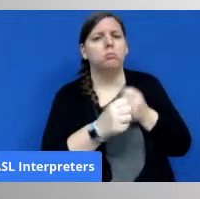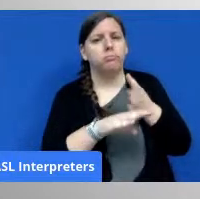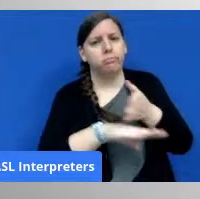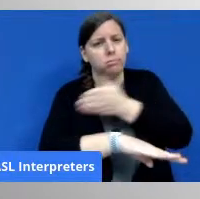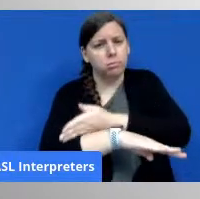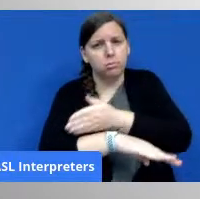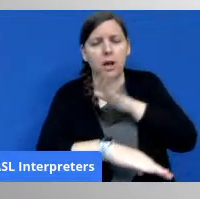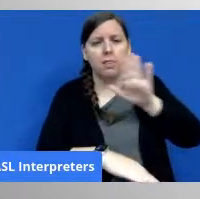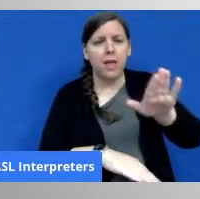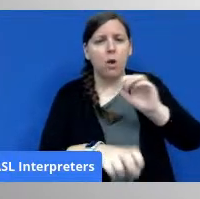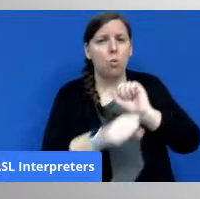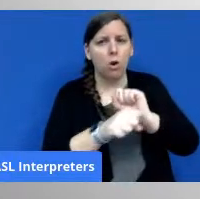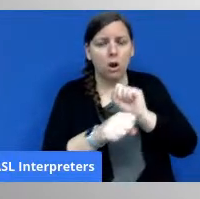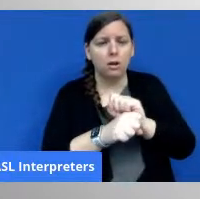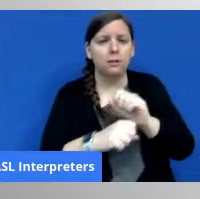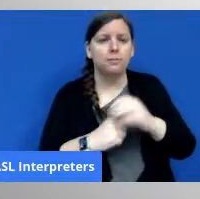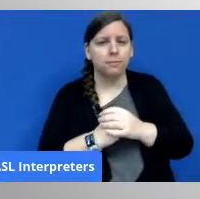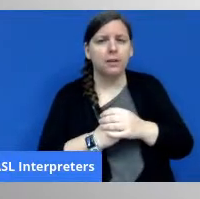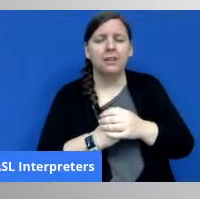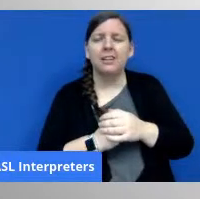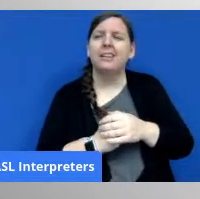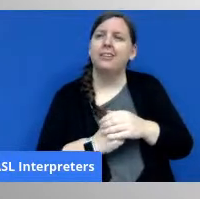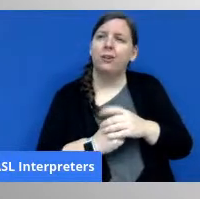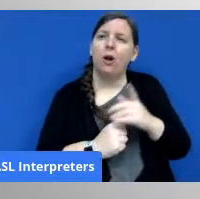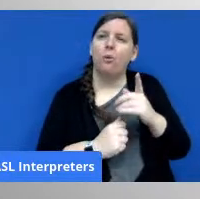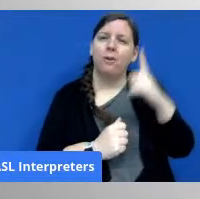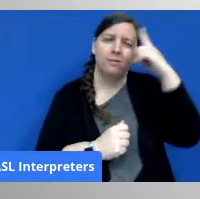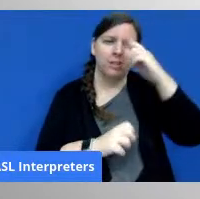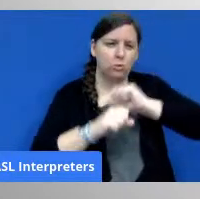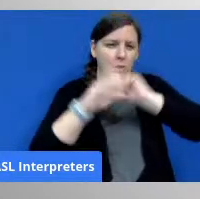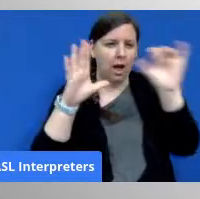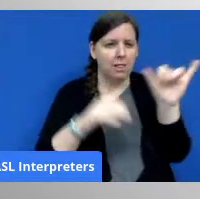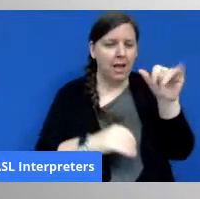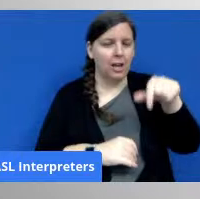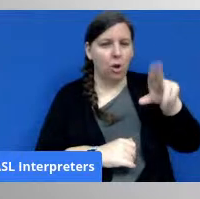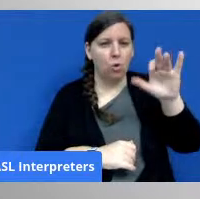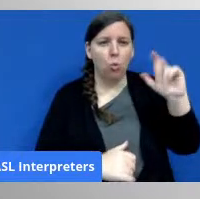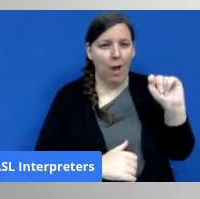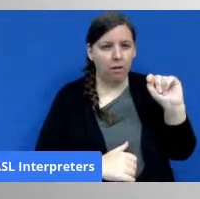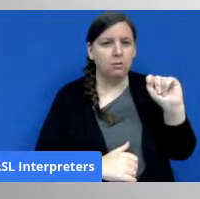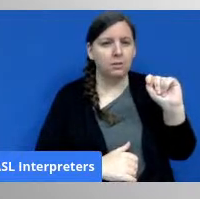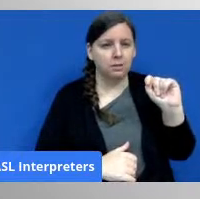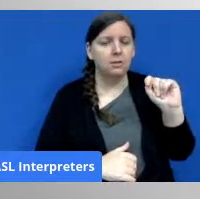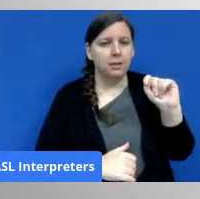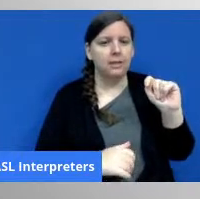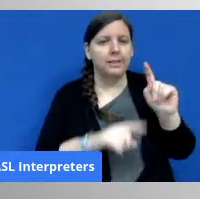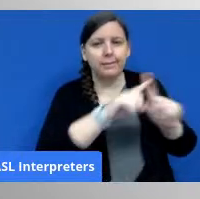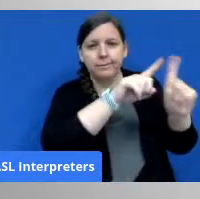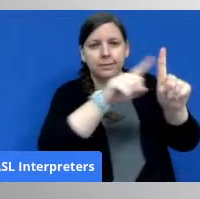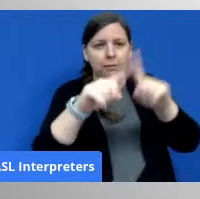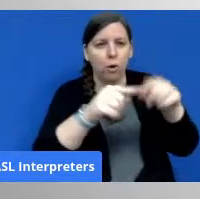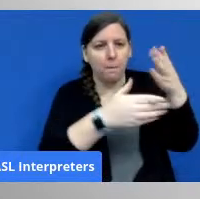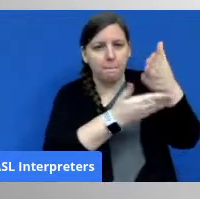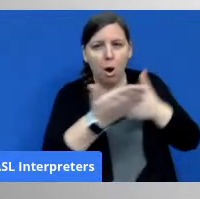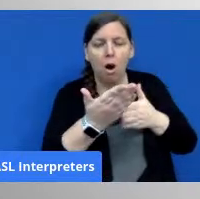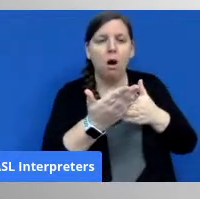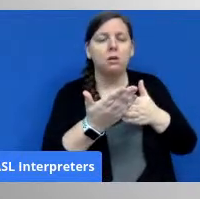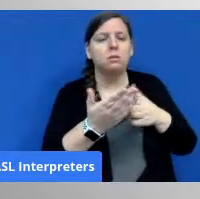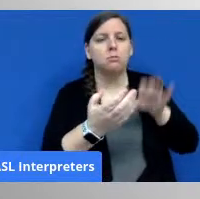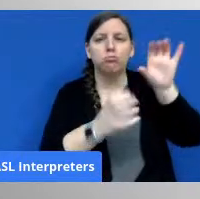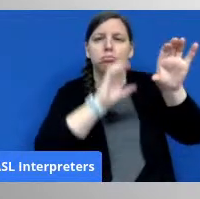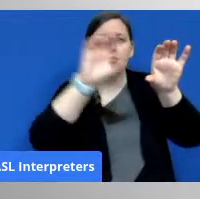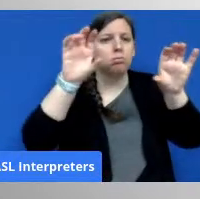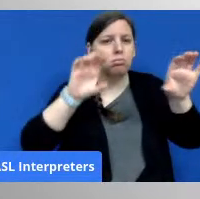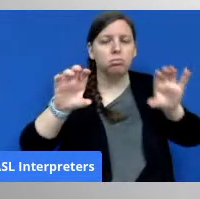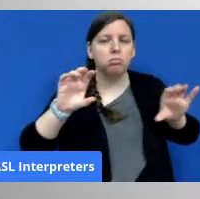Looking at it in terms of a quilt, a patchwork quilt in which you have different sections, and some of